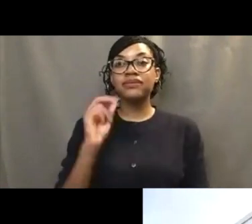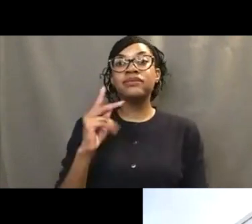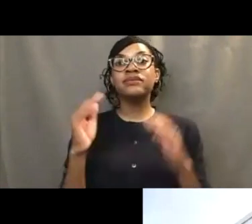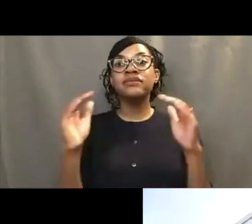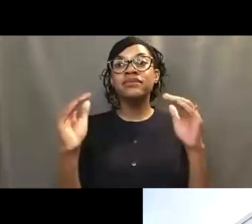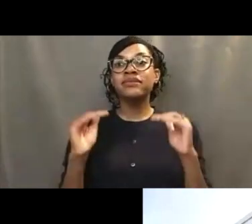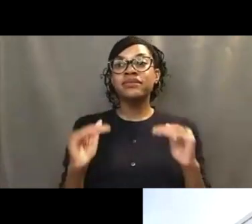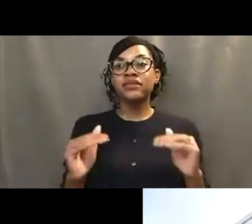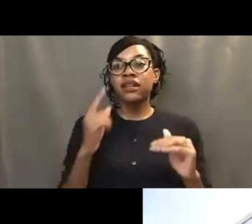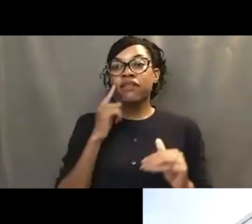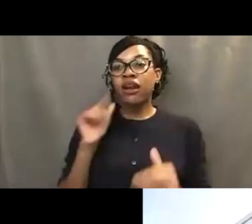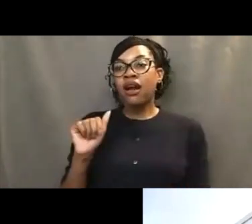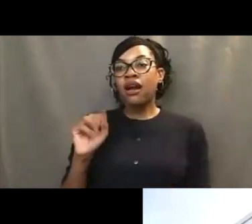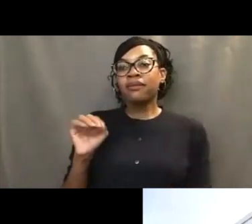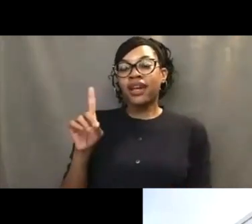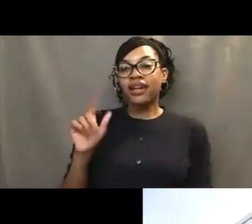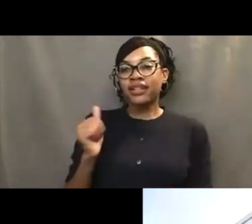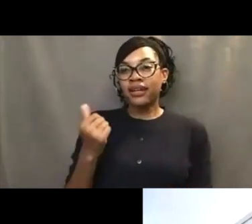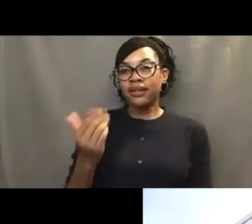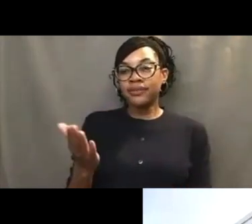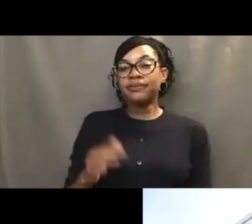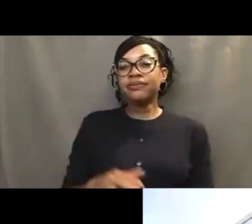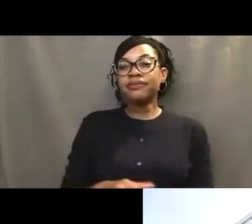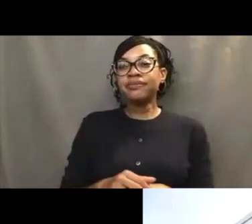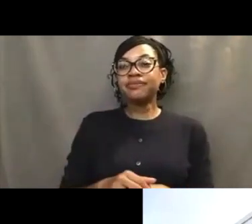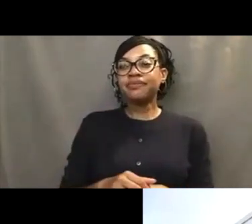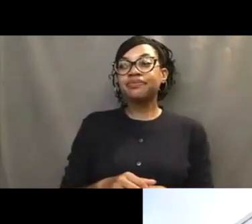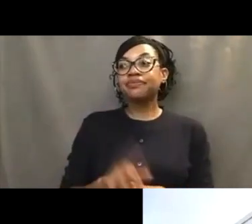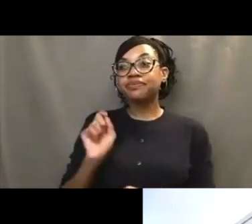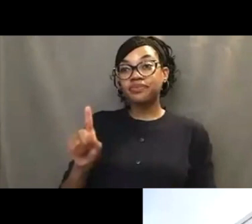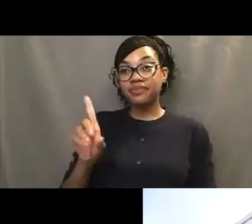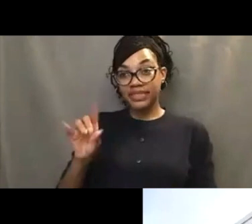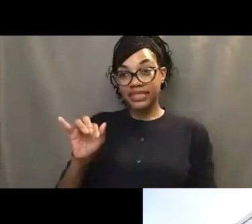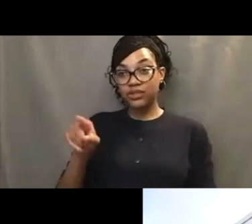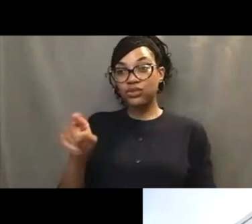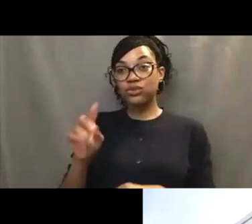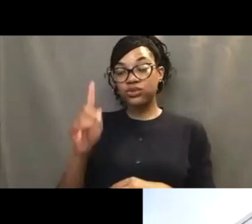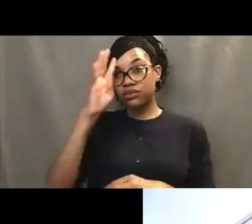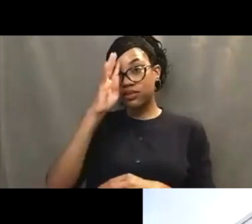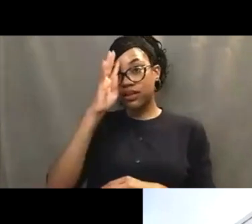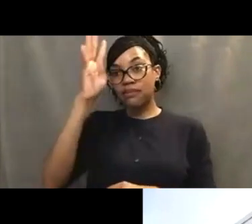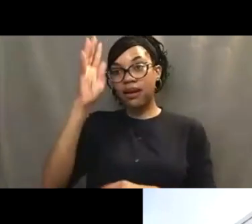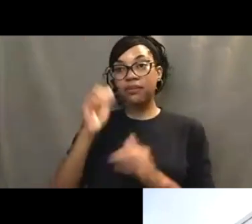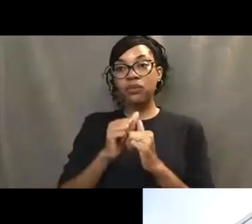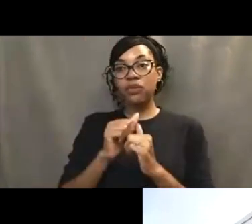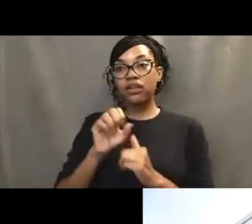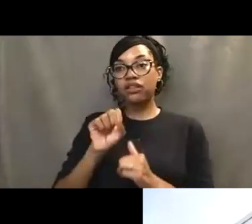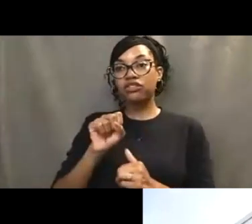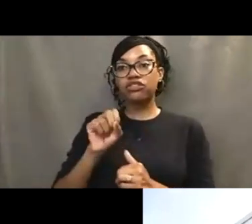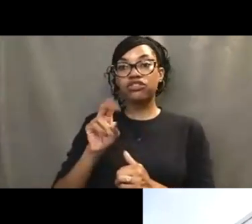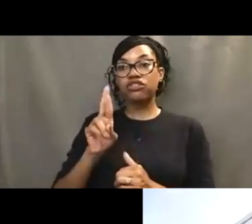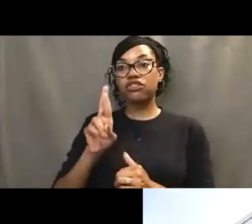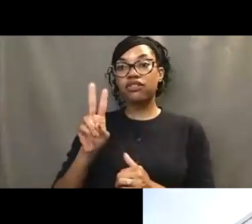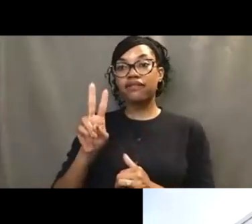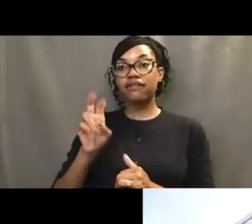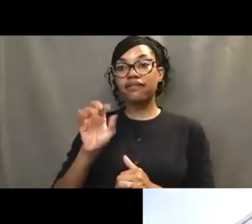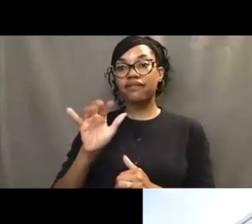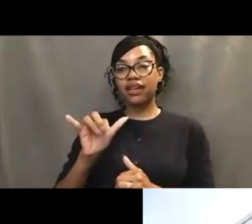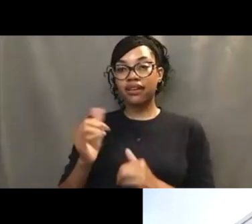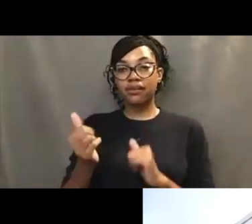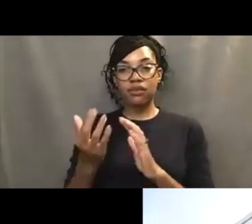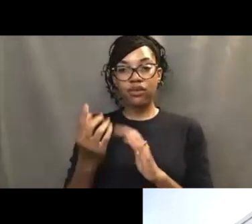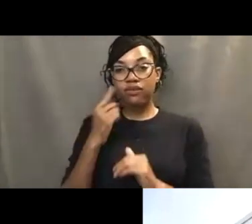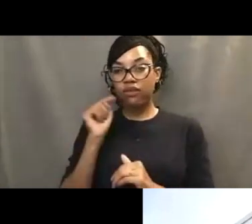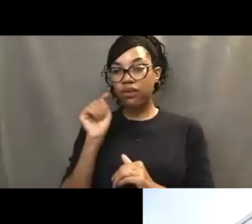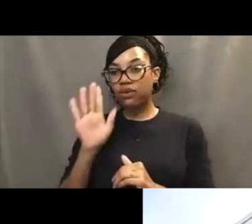for Amanda. It says, did you come up with the survey approach in this coalition? Is it a paper survey? Are you doing